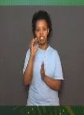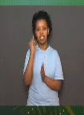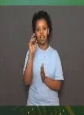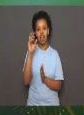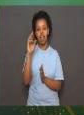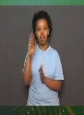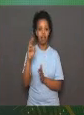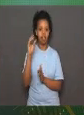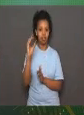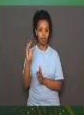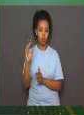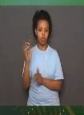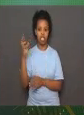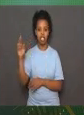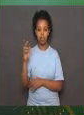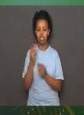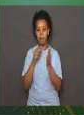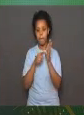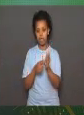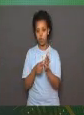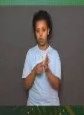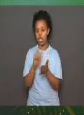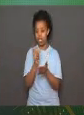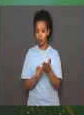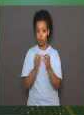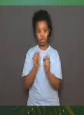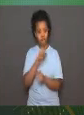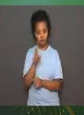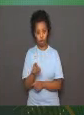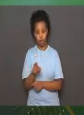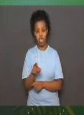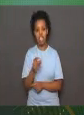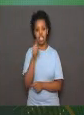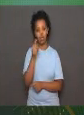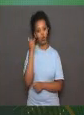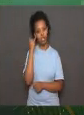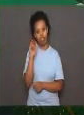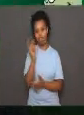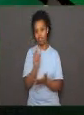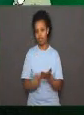rhythms? Take a few moments to write down a few of your ideas.